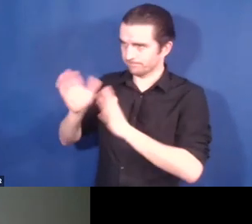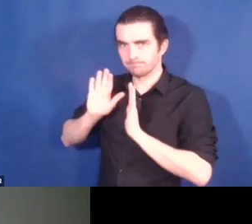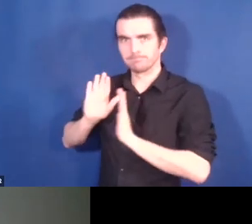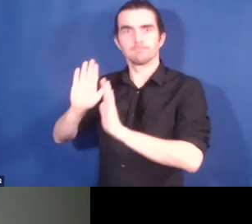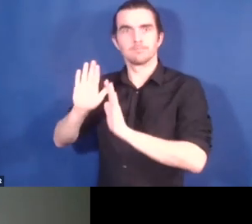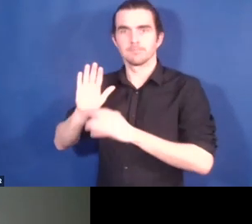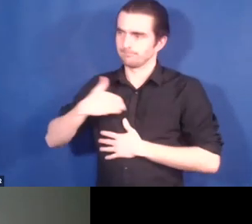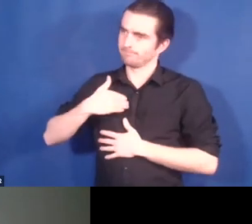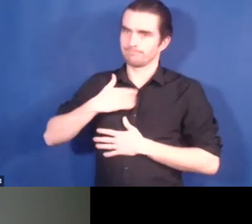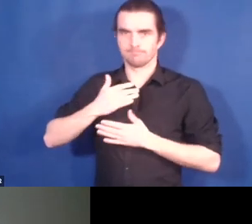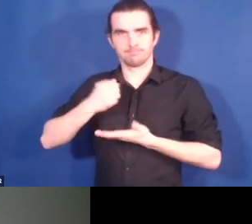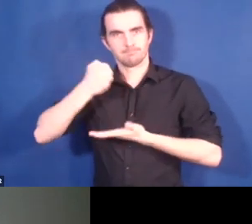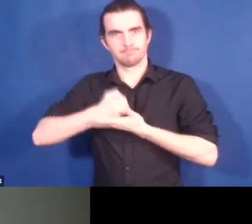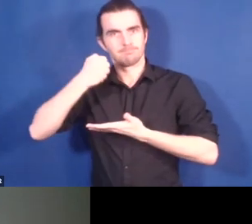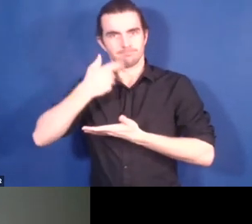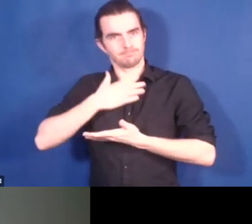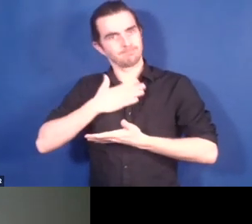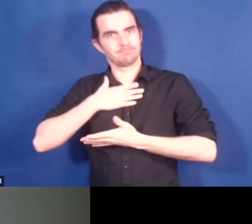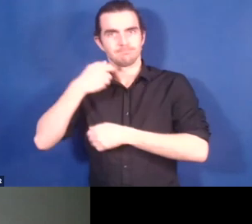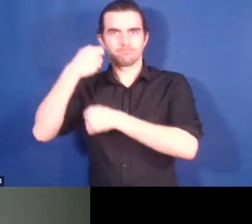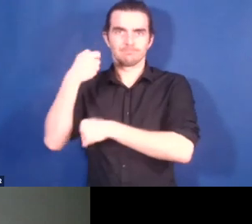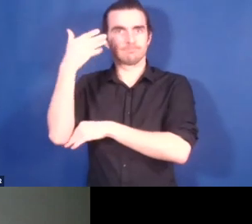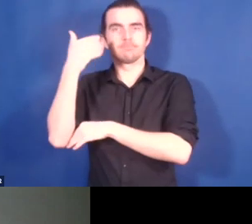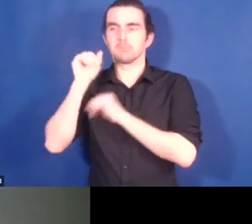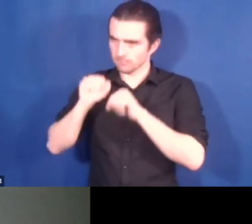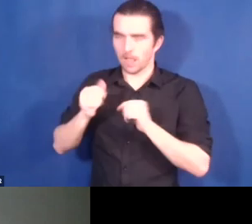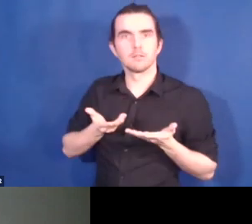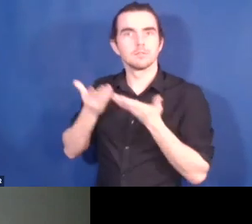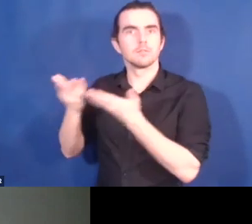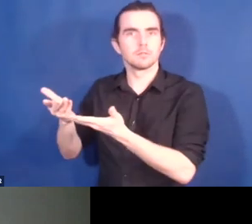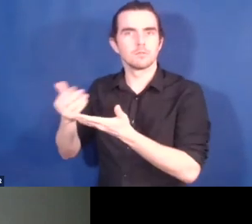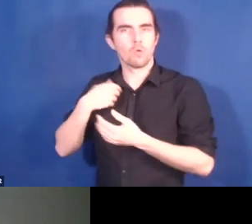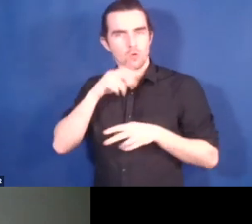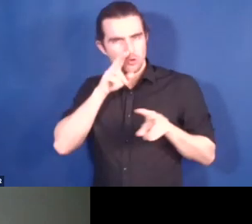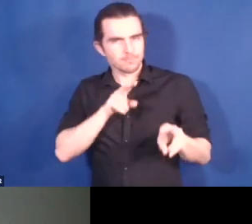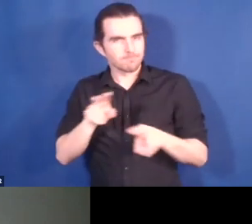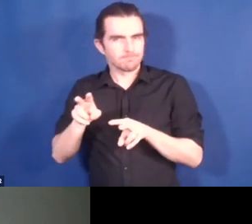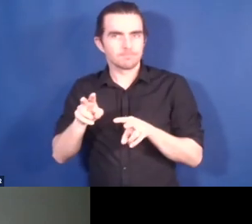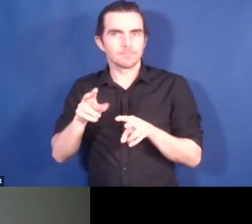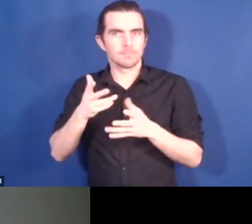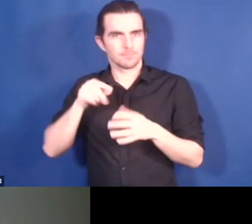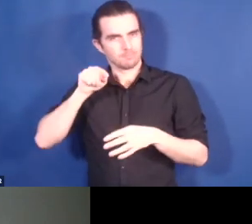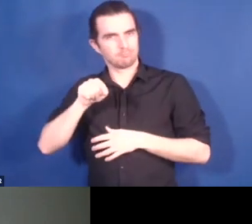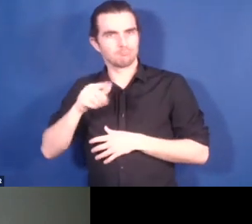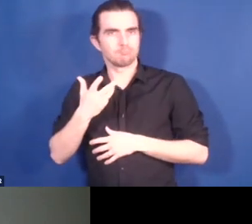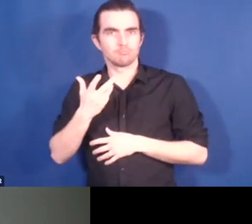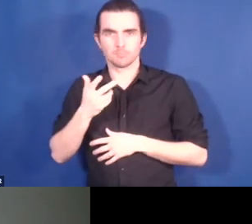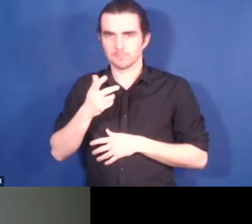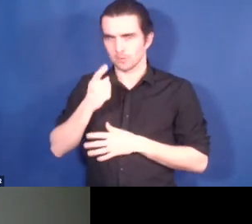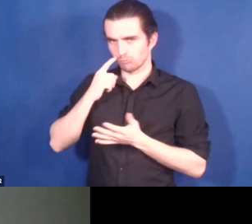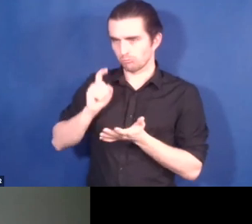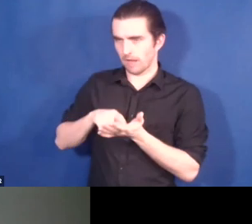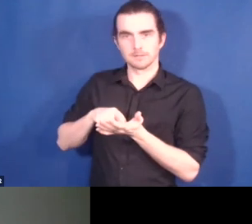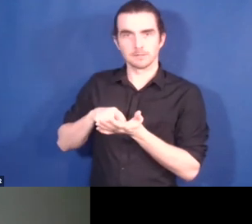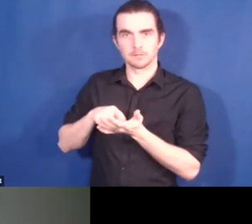they are still protected until they have a durable and sustainable solution. So voluntary